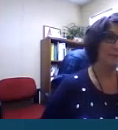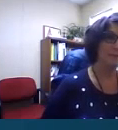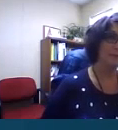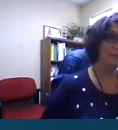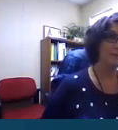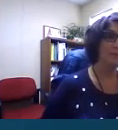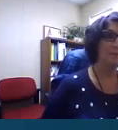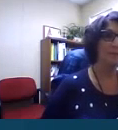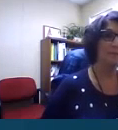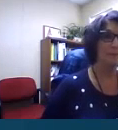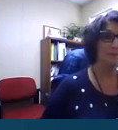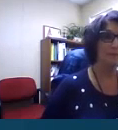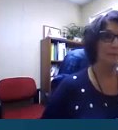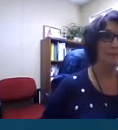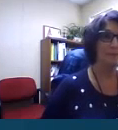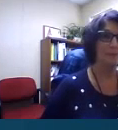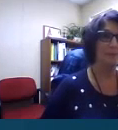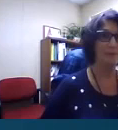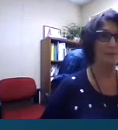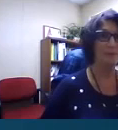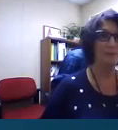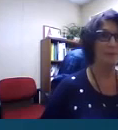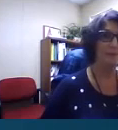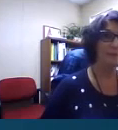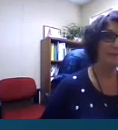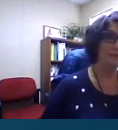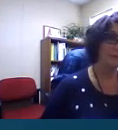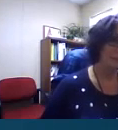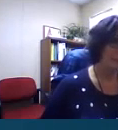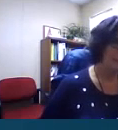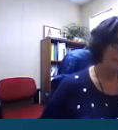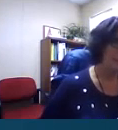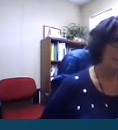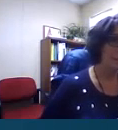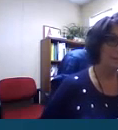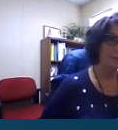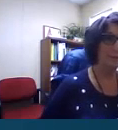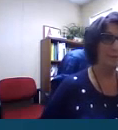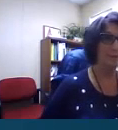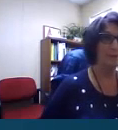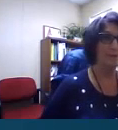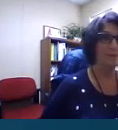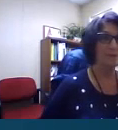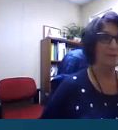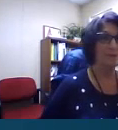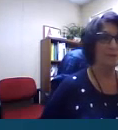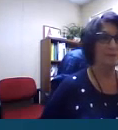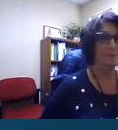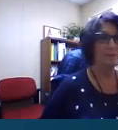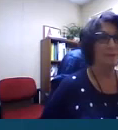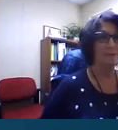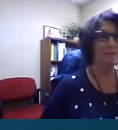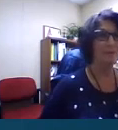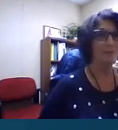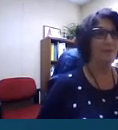that sometimes we need to have that discussion and work with each other to work on something for the overall